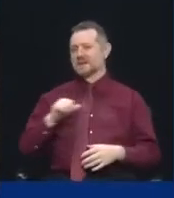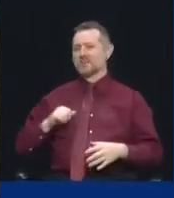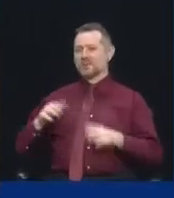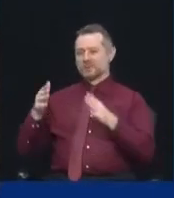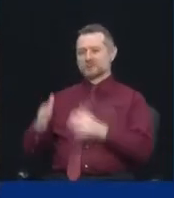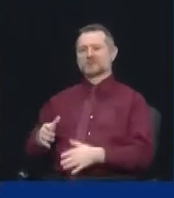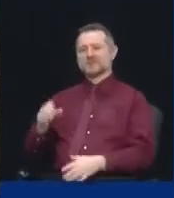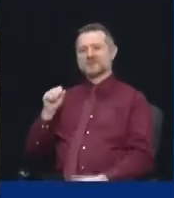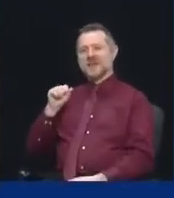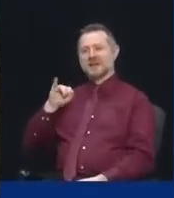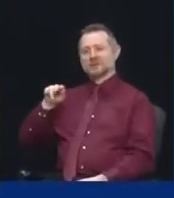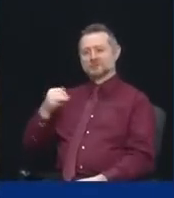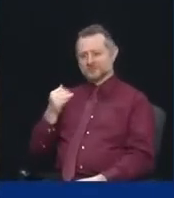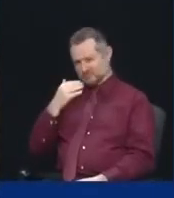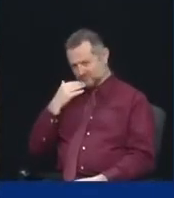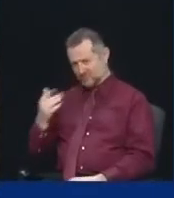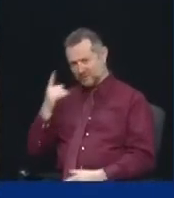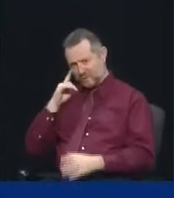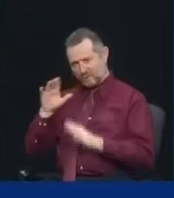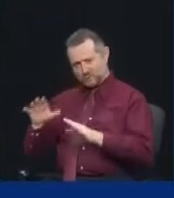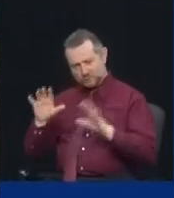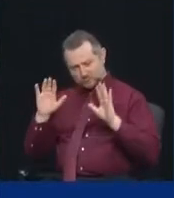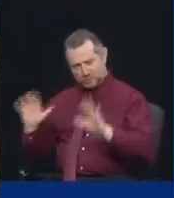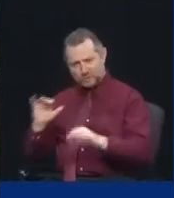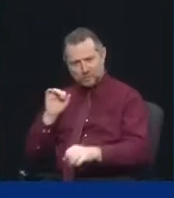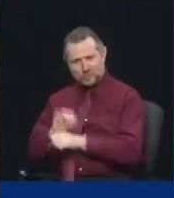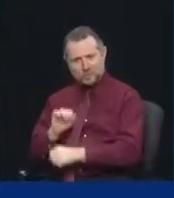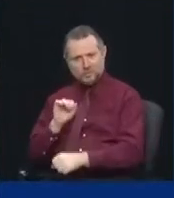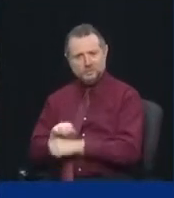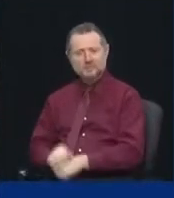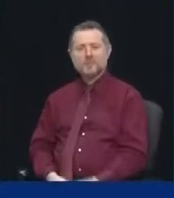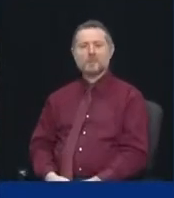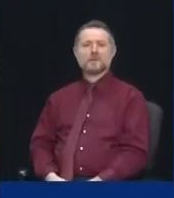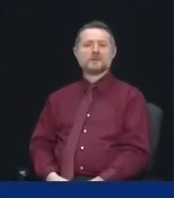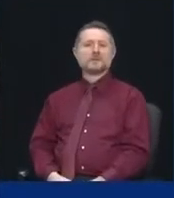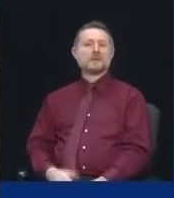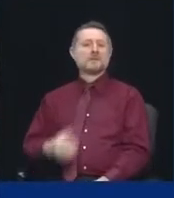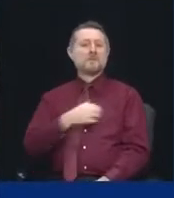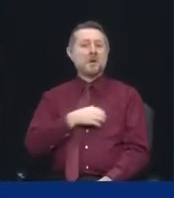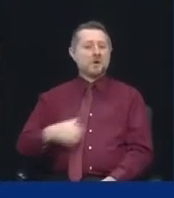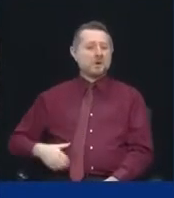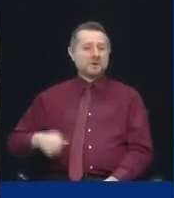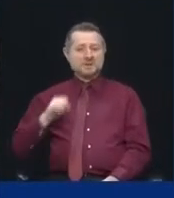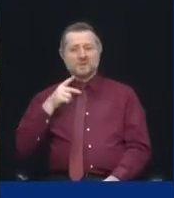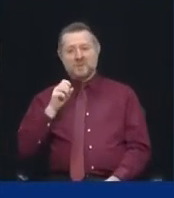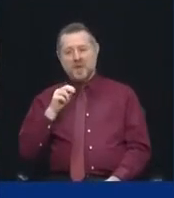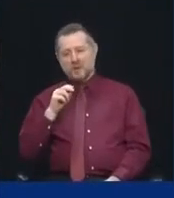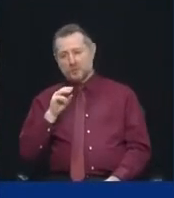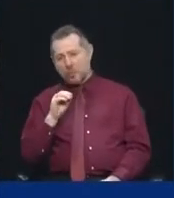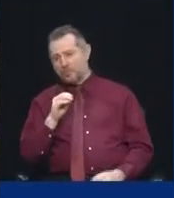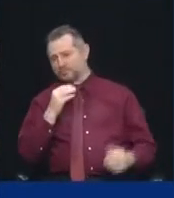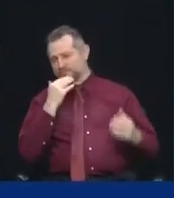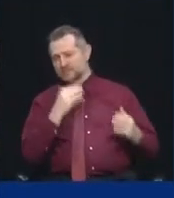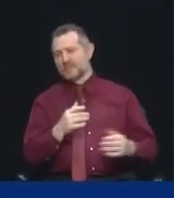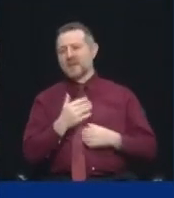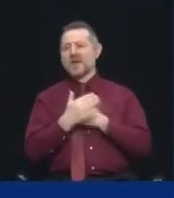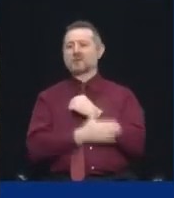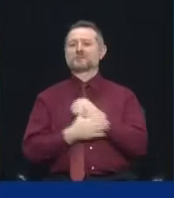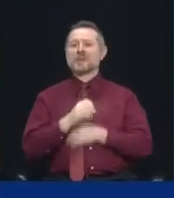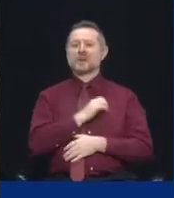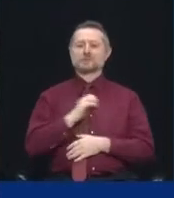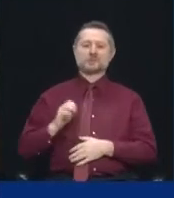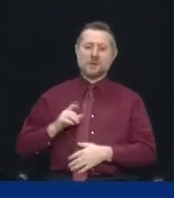much for your good work. Mayor Spano, County Executive George Latimer, none of